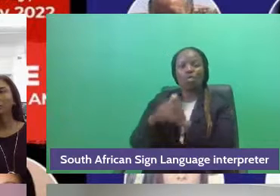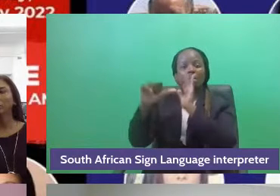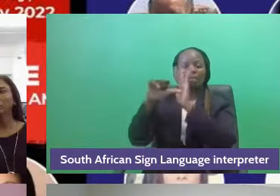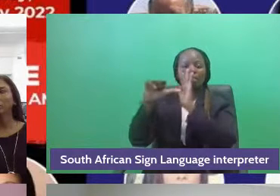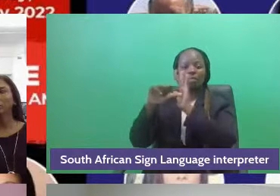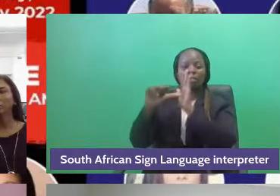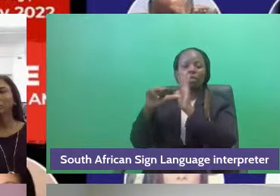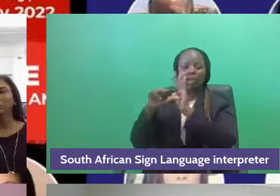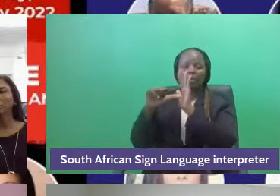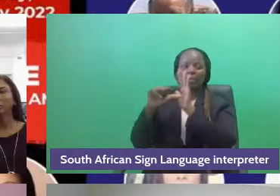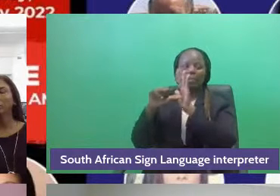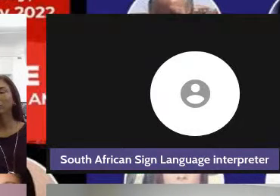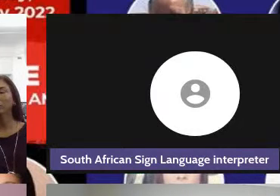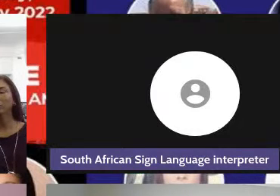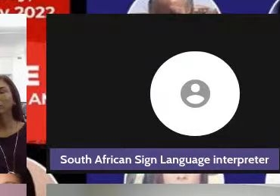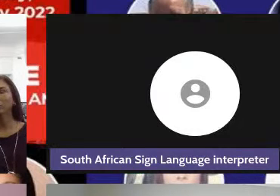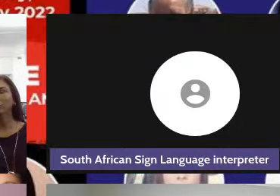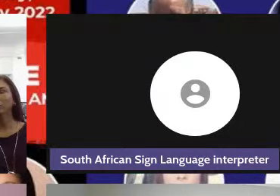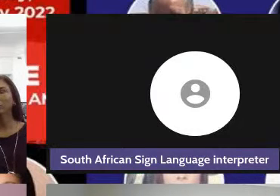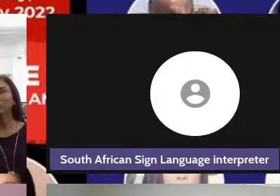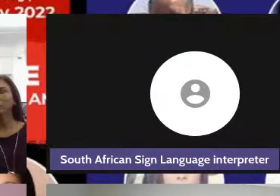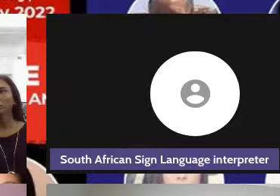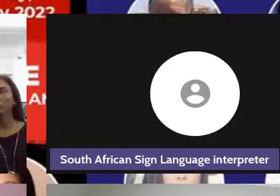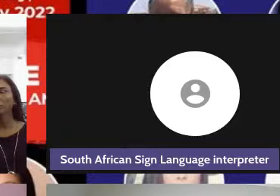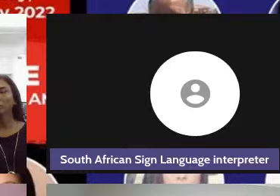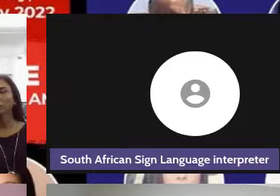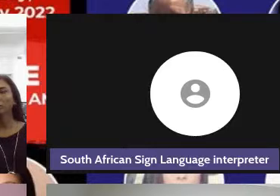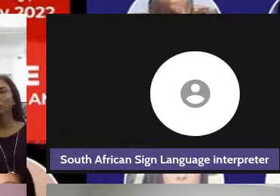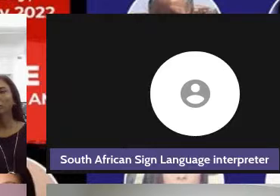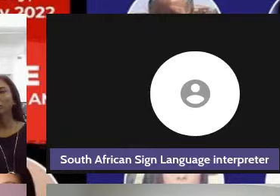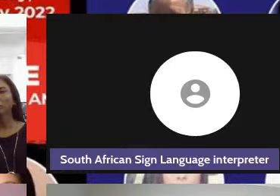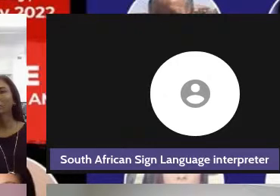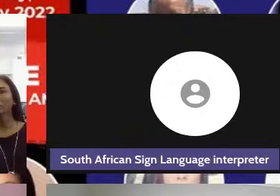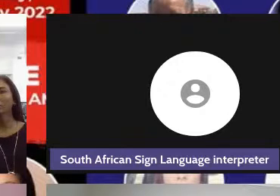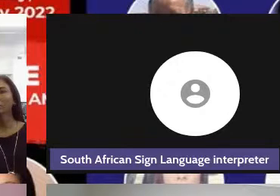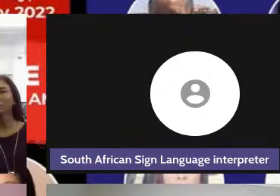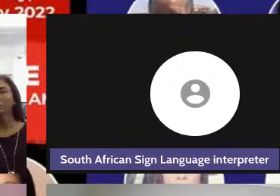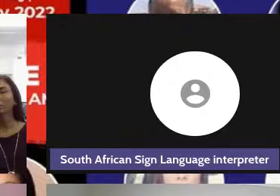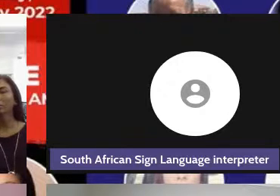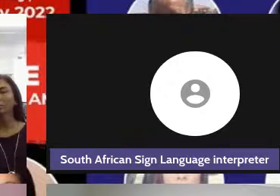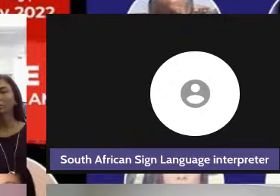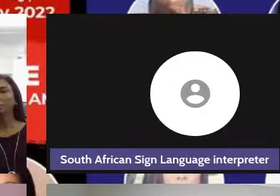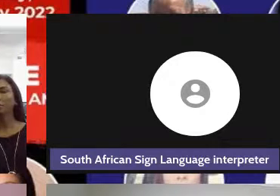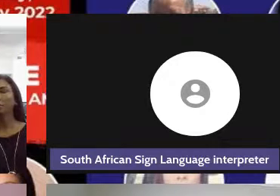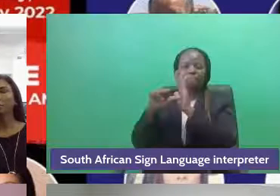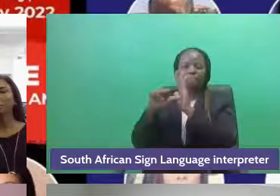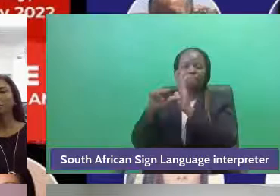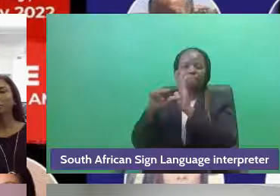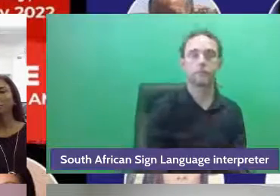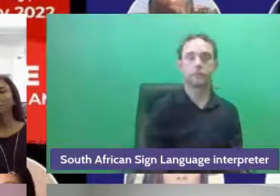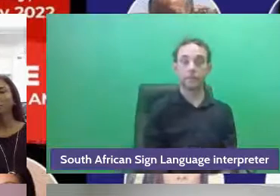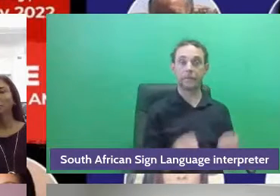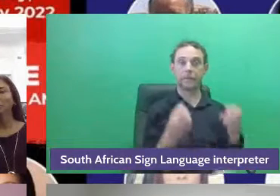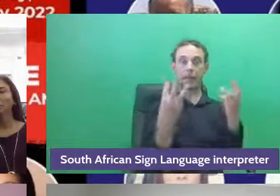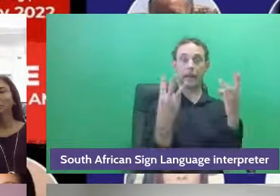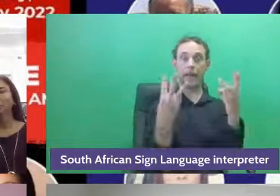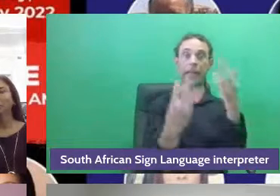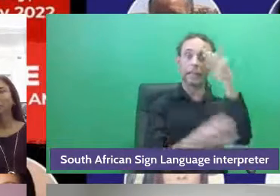staff at government facilities on gender-based violence itself, okay, and on disability